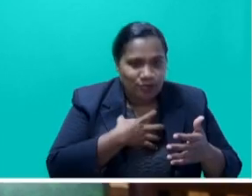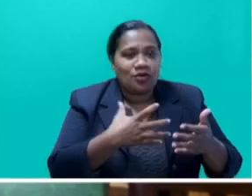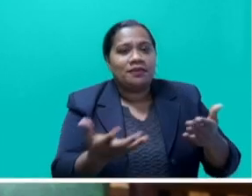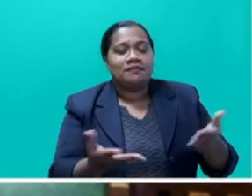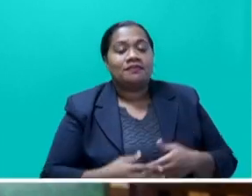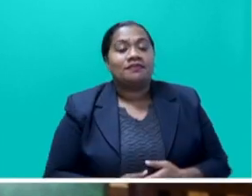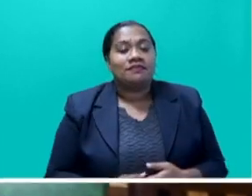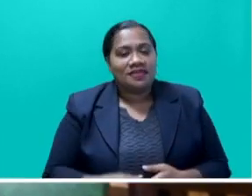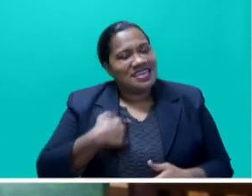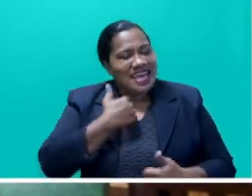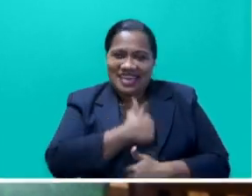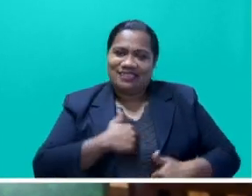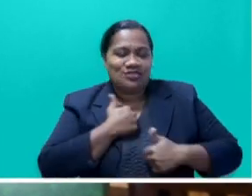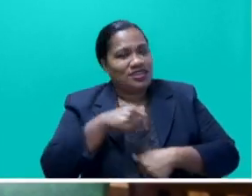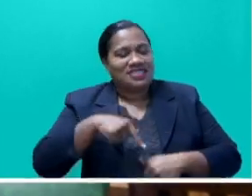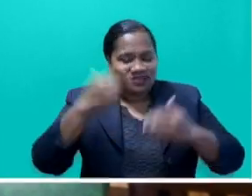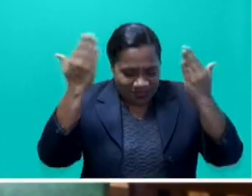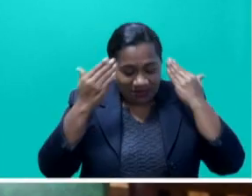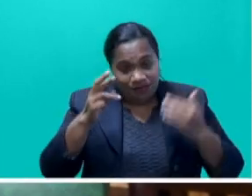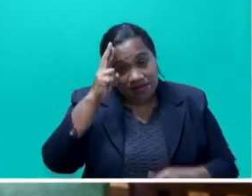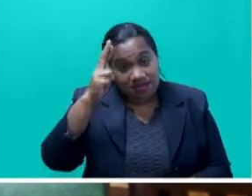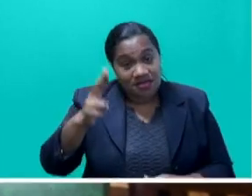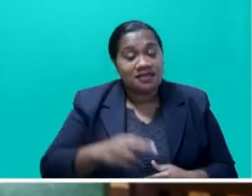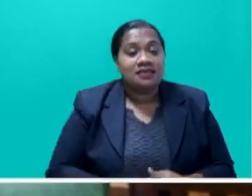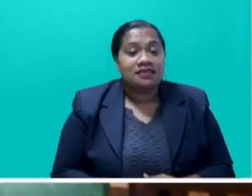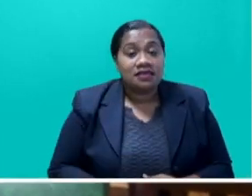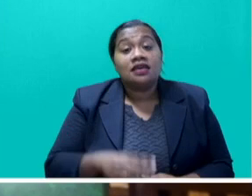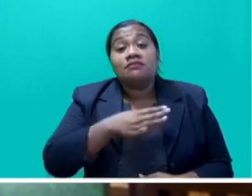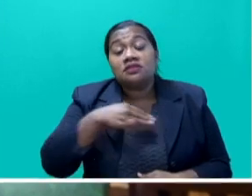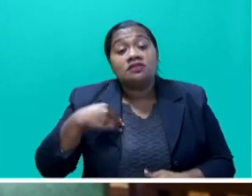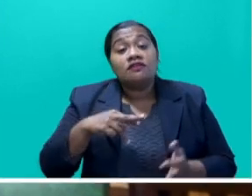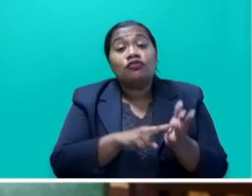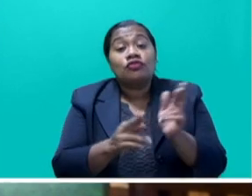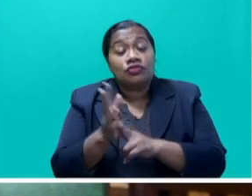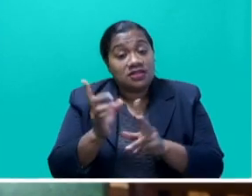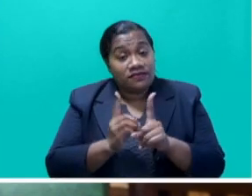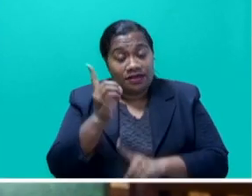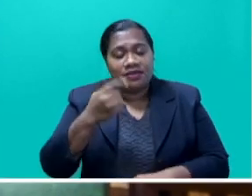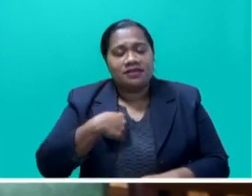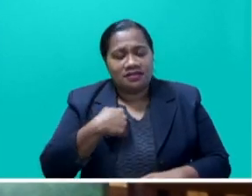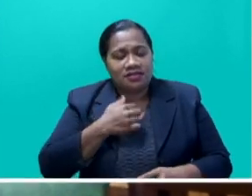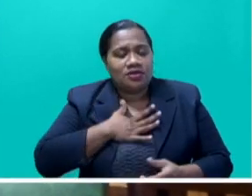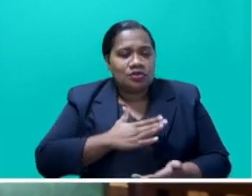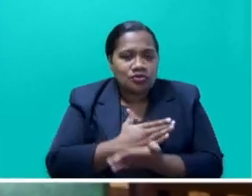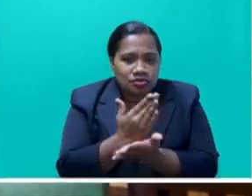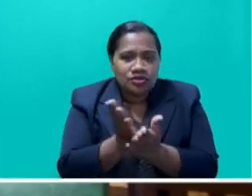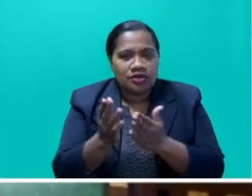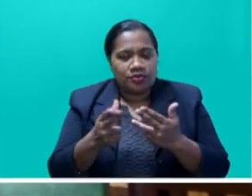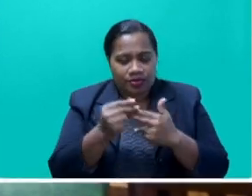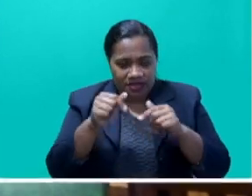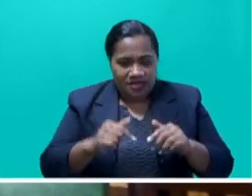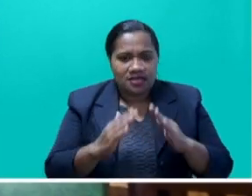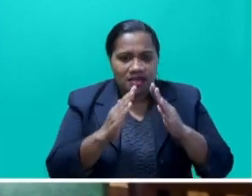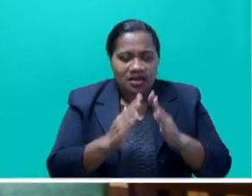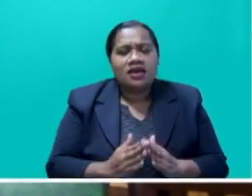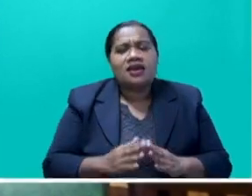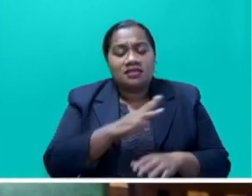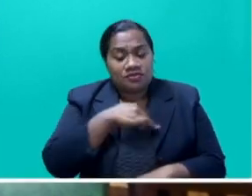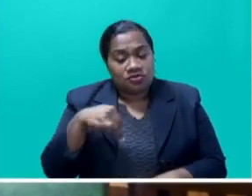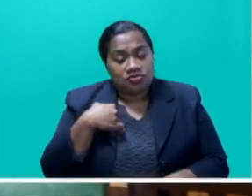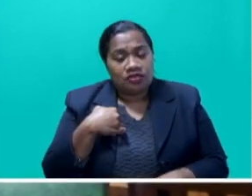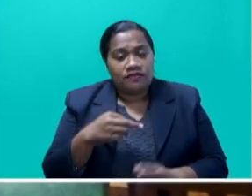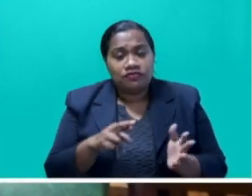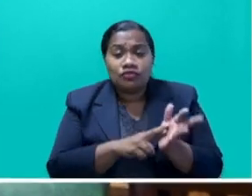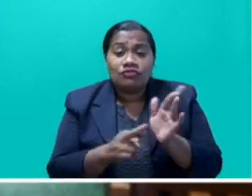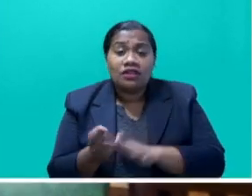I enjoy this, Mr. Speaker, sir. Ministry of Rural Development, I'm pleased to share with this House that the Ministry of Rural and Maritime Development and